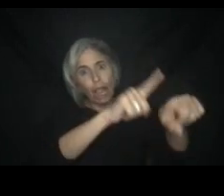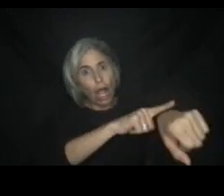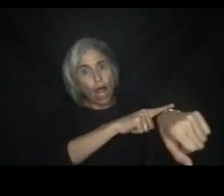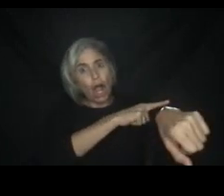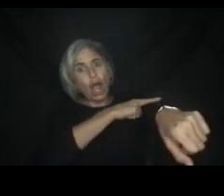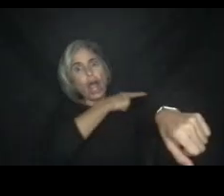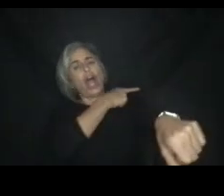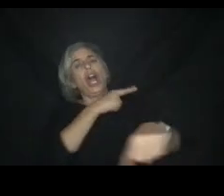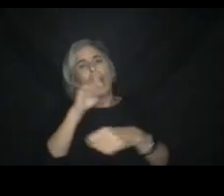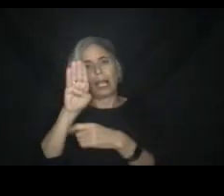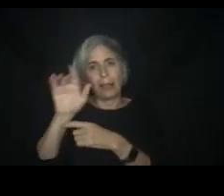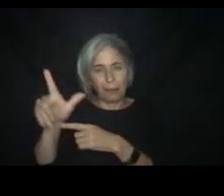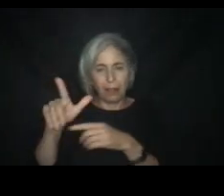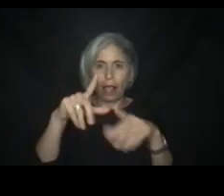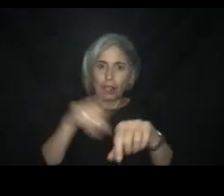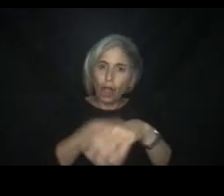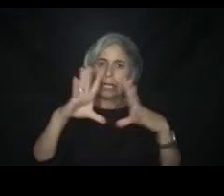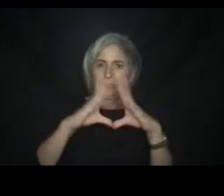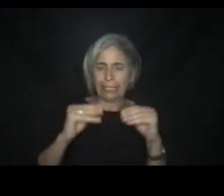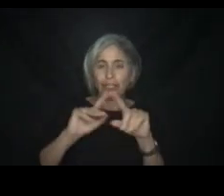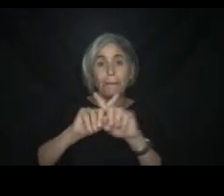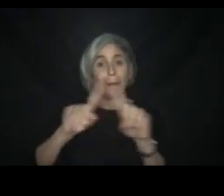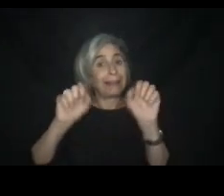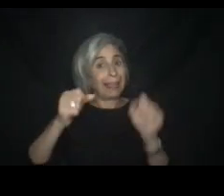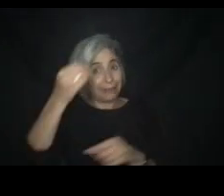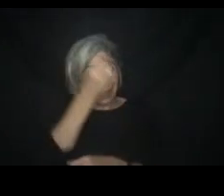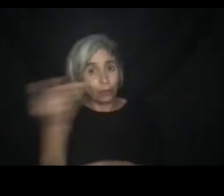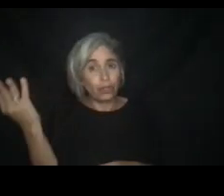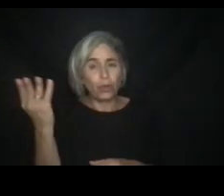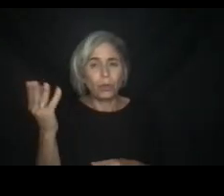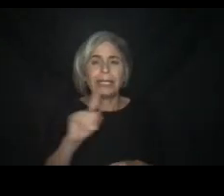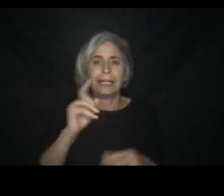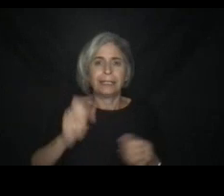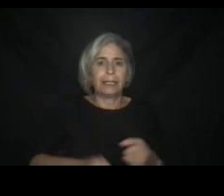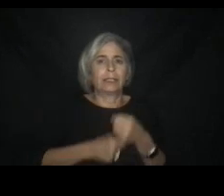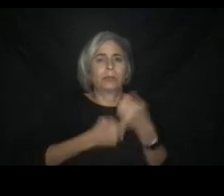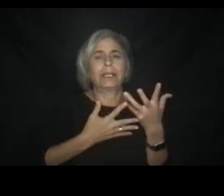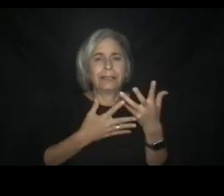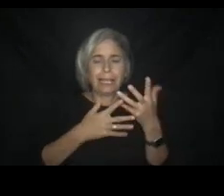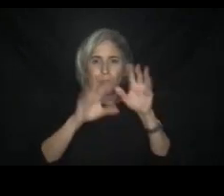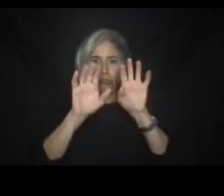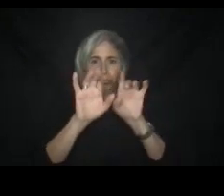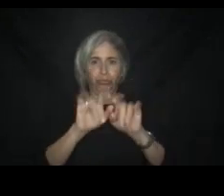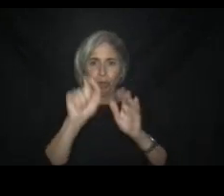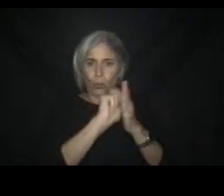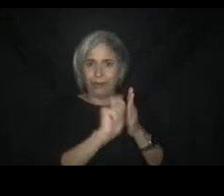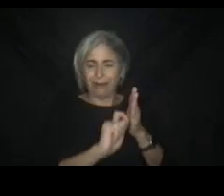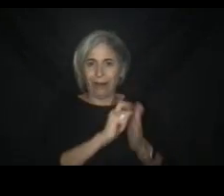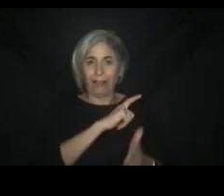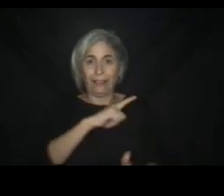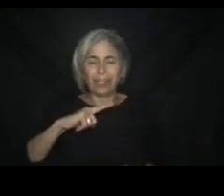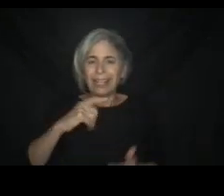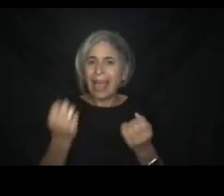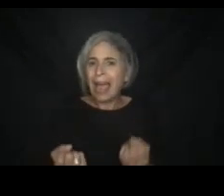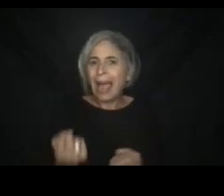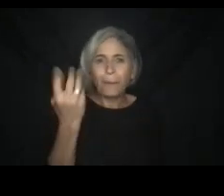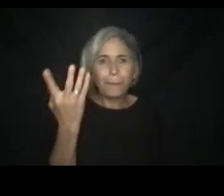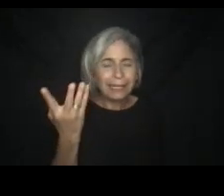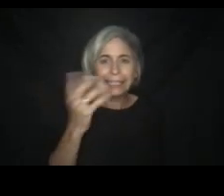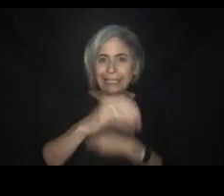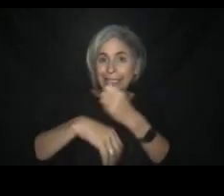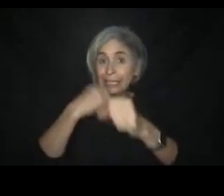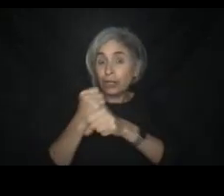session. But all I can tell you is it is expressly written out in the legislation as to, again, how many